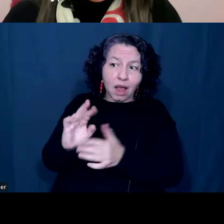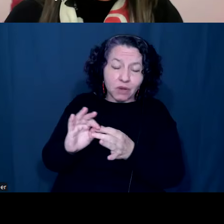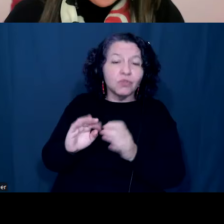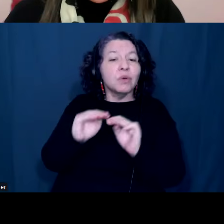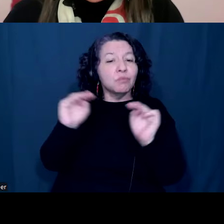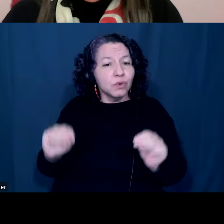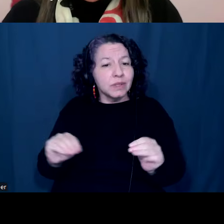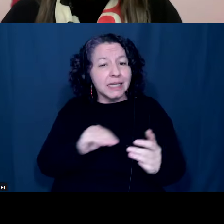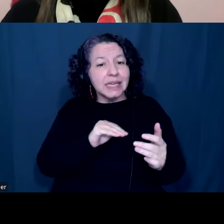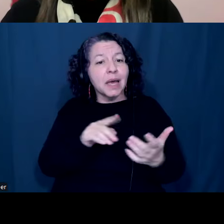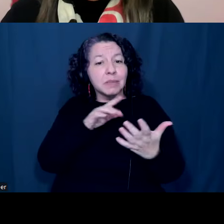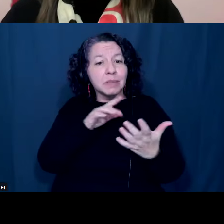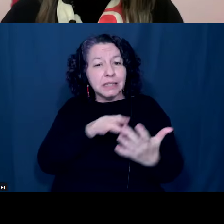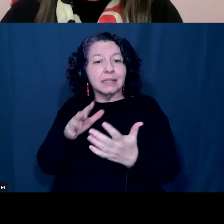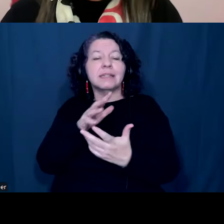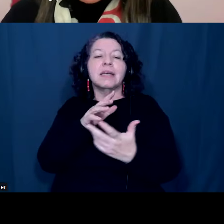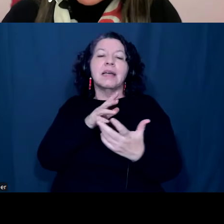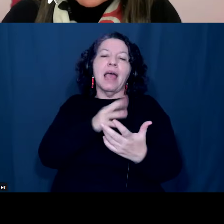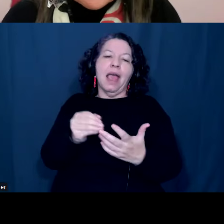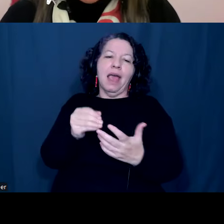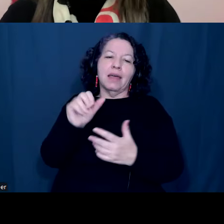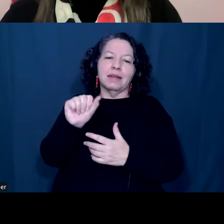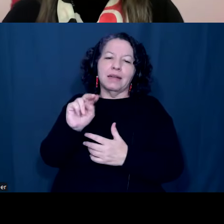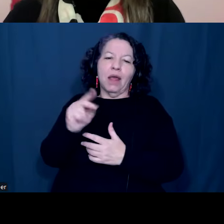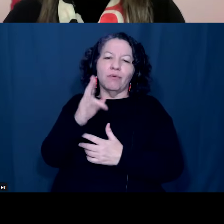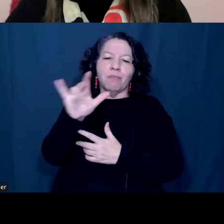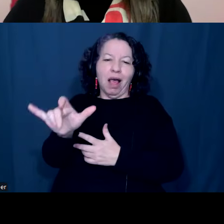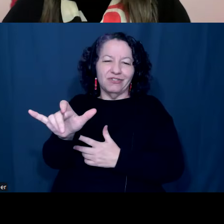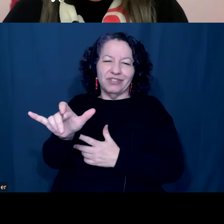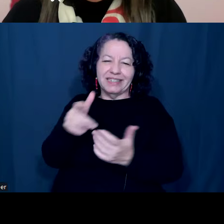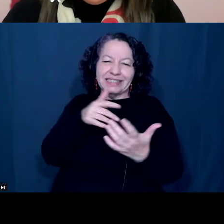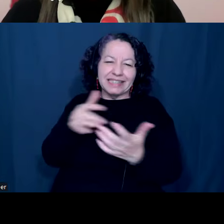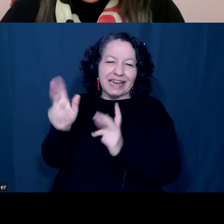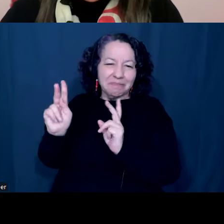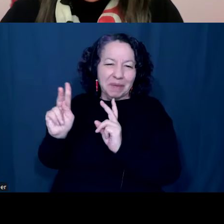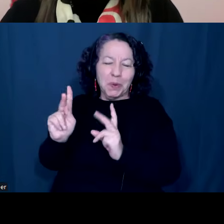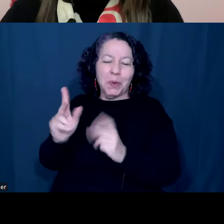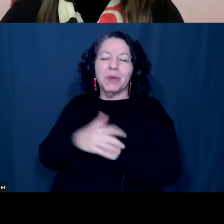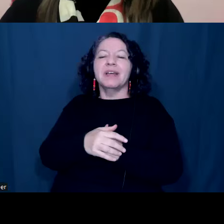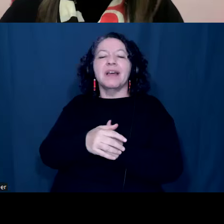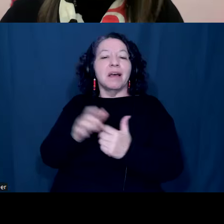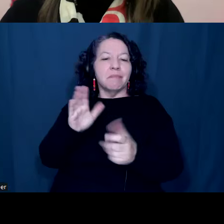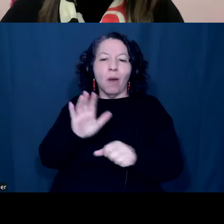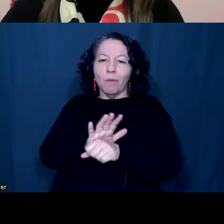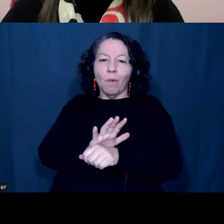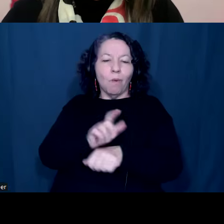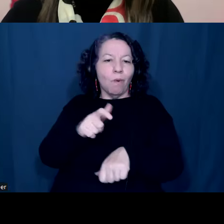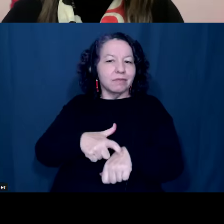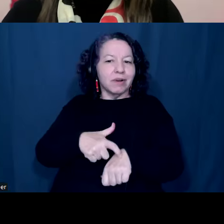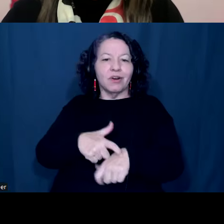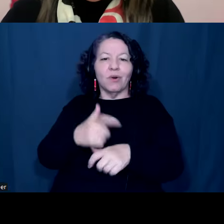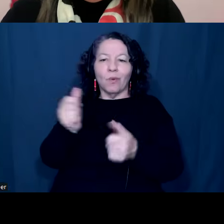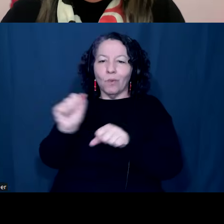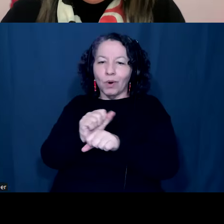and anthropology. I've spent my career in working in Native-led and Native-serving